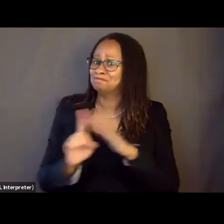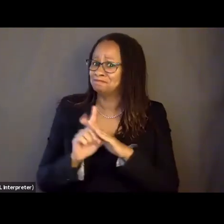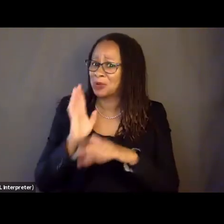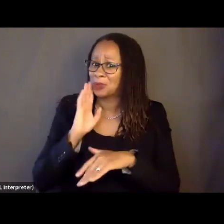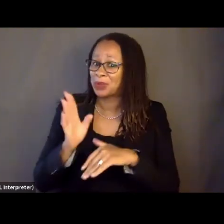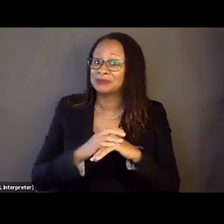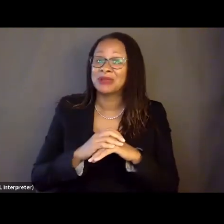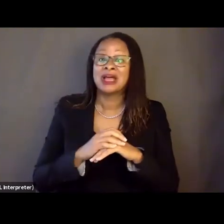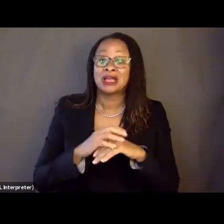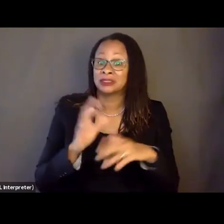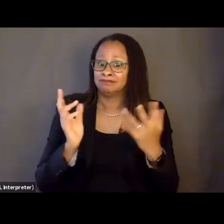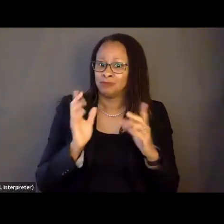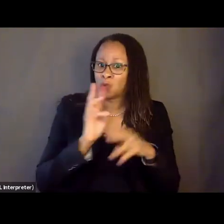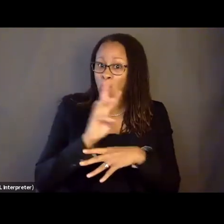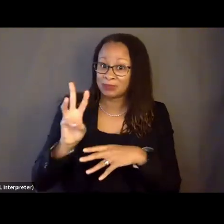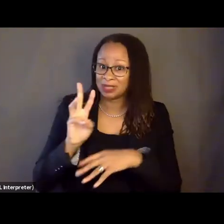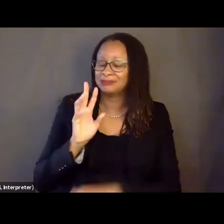visit